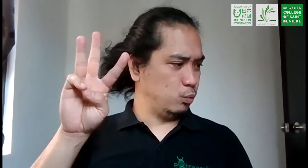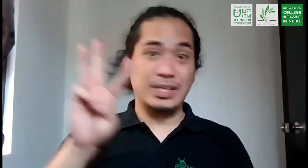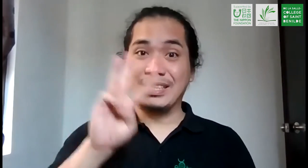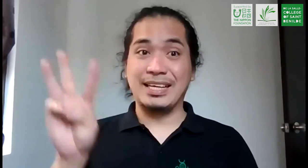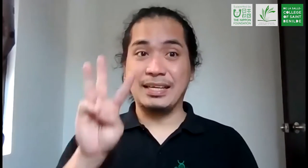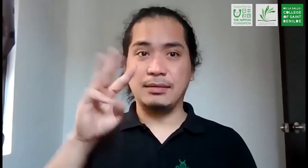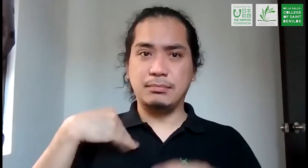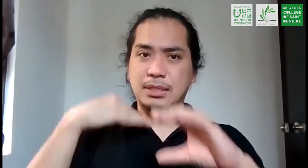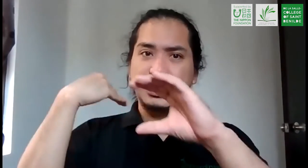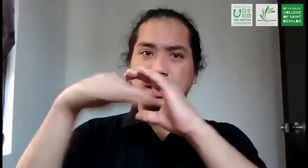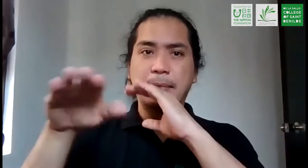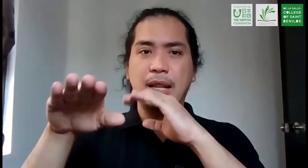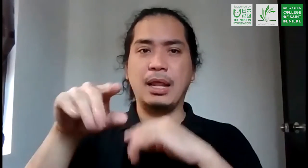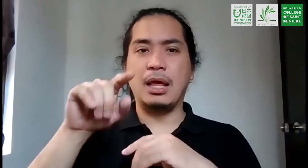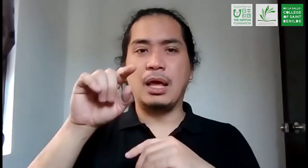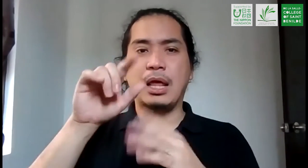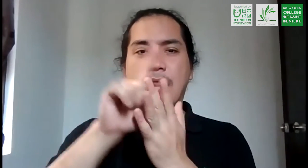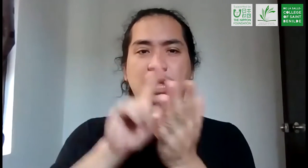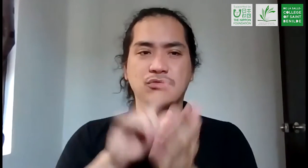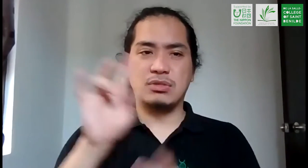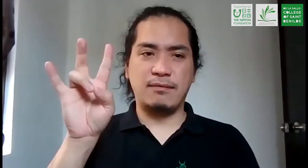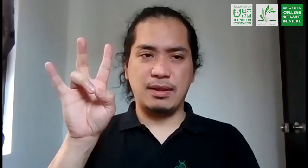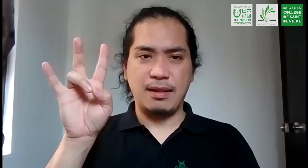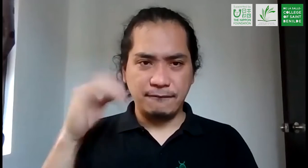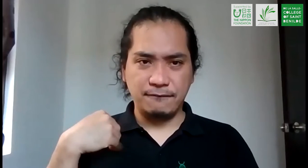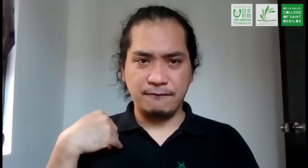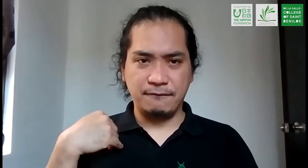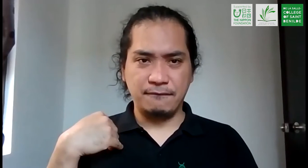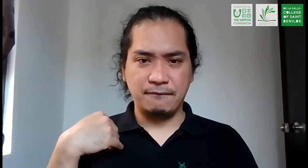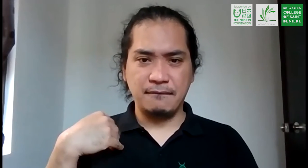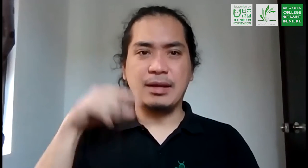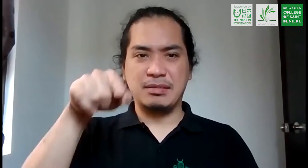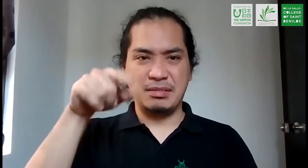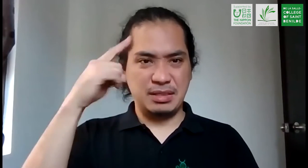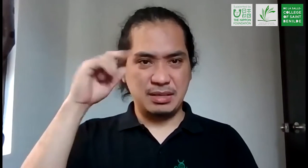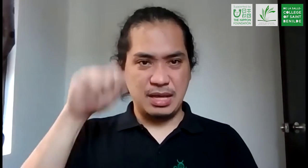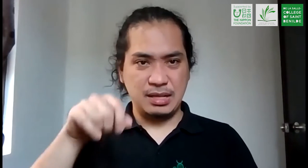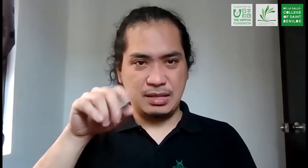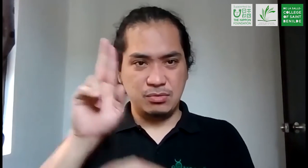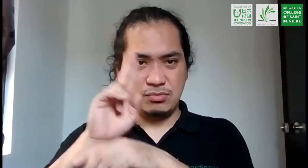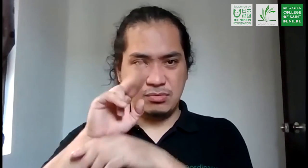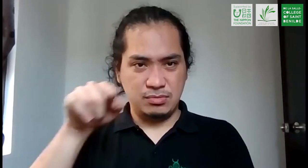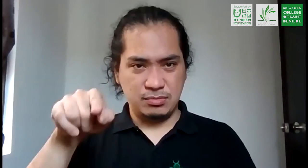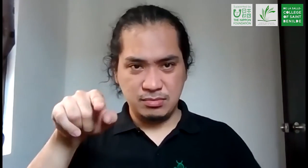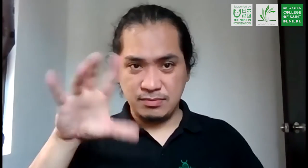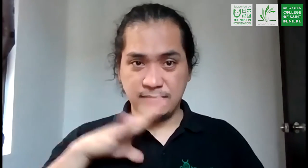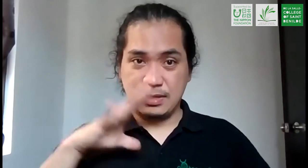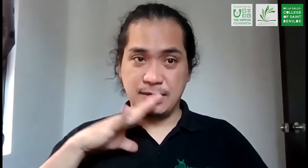Patrick saying, last Wednesday, I emailed out lesson 7 to everyone, so you all should have